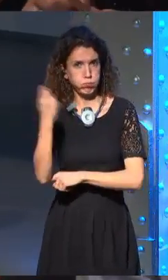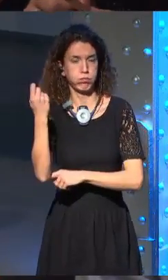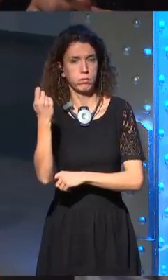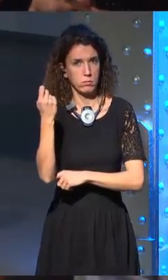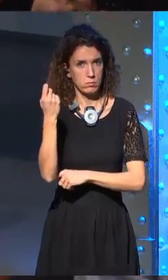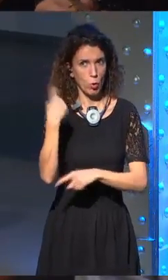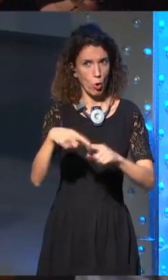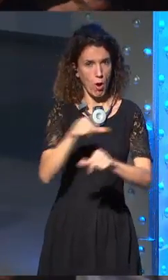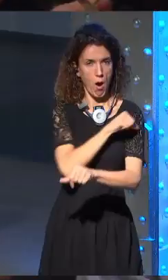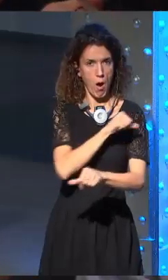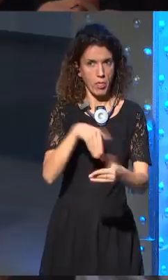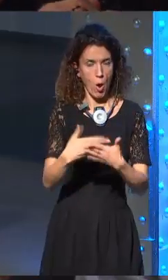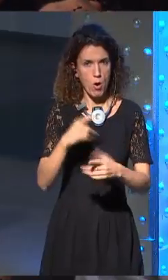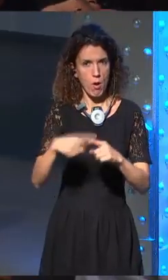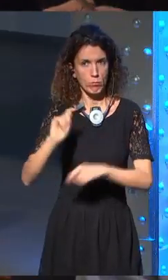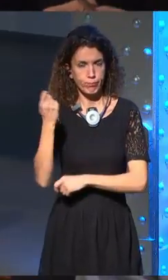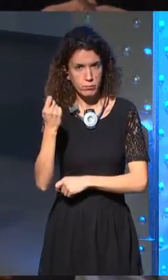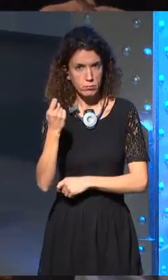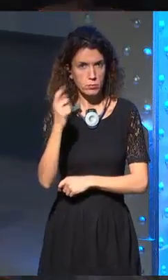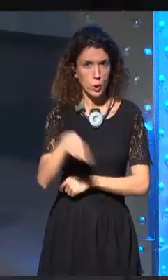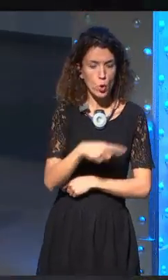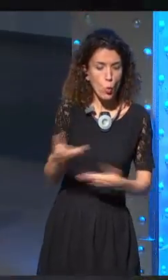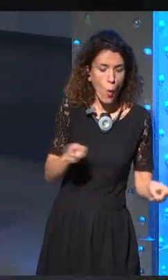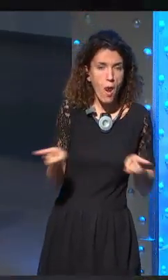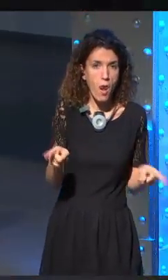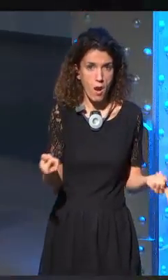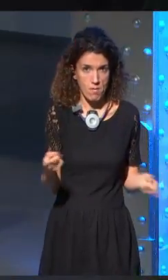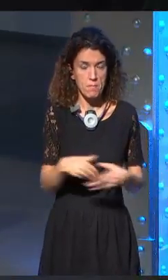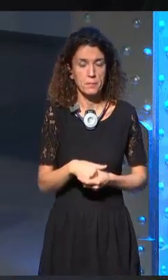accomplished great things as a species?